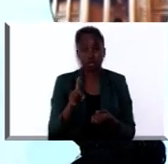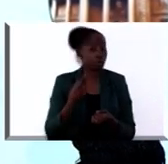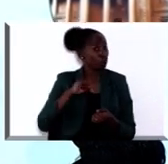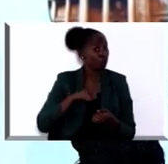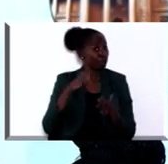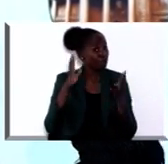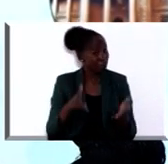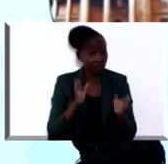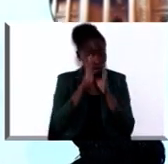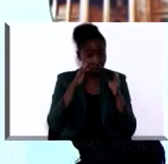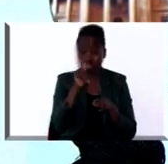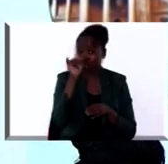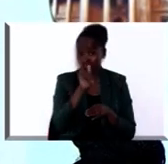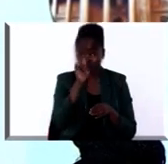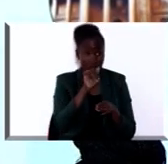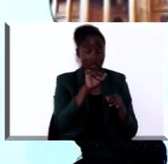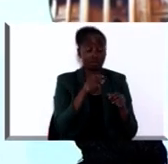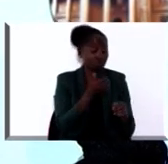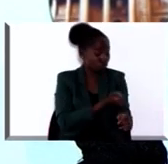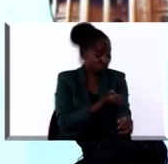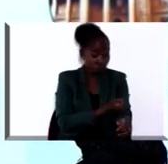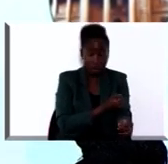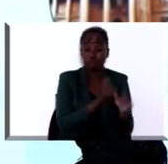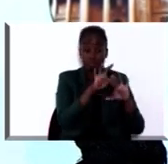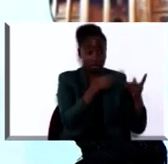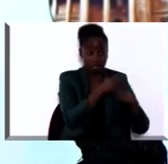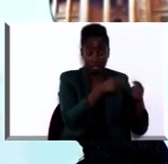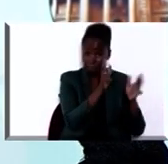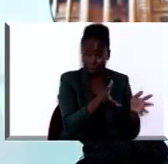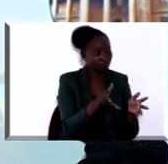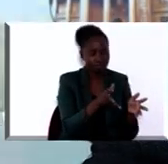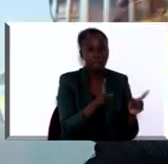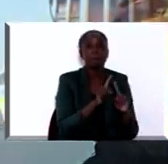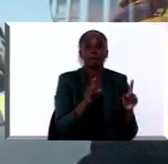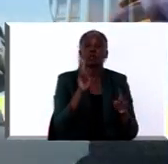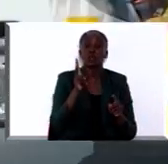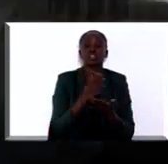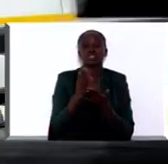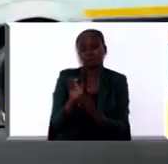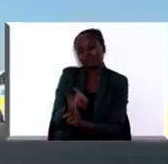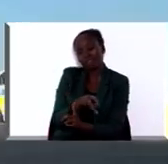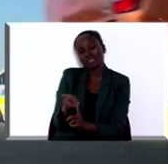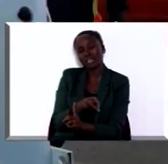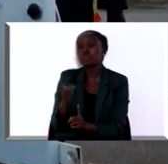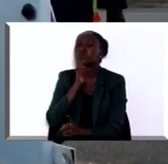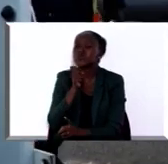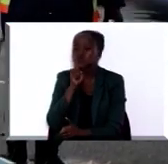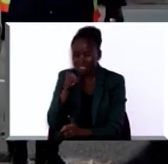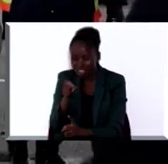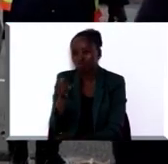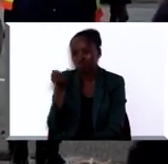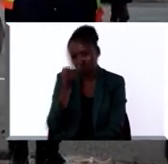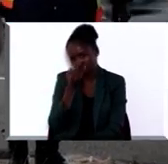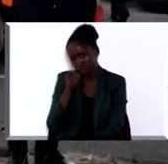with drug dealers, but we are also rehabilitating those who have fallen victims to the scourge of drugs.